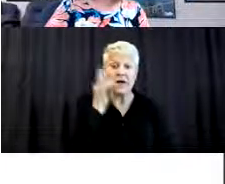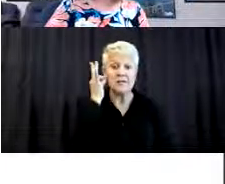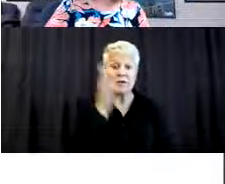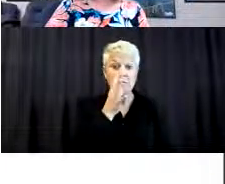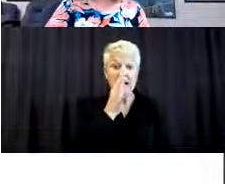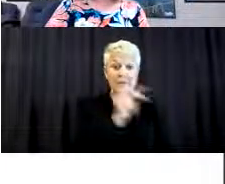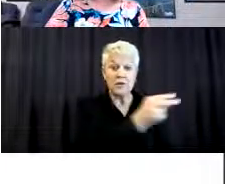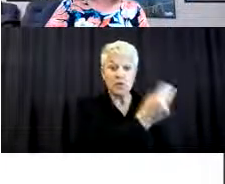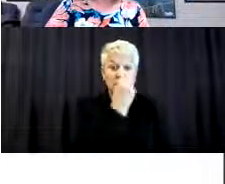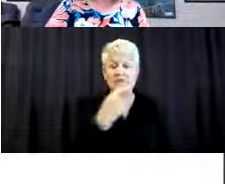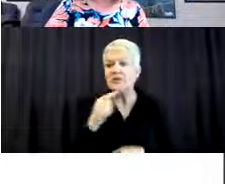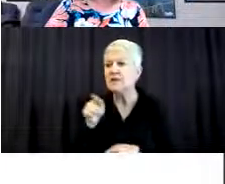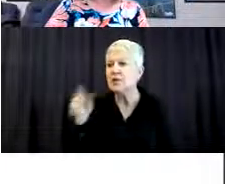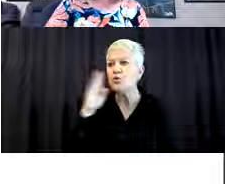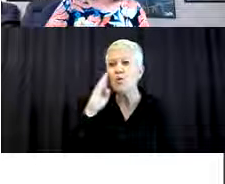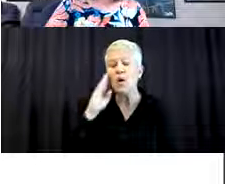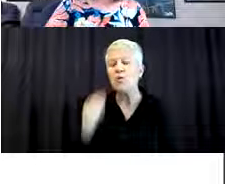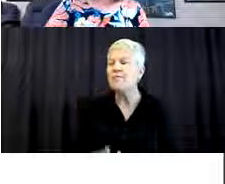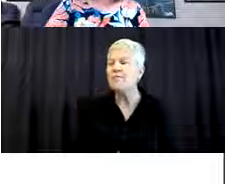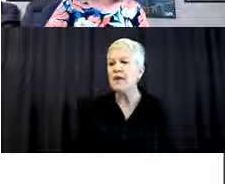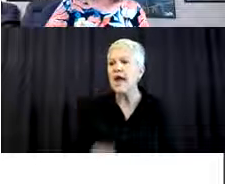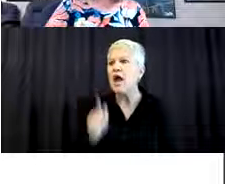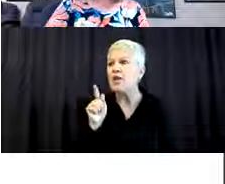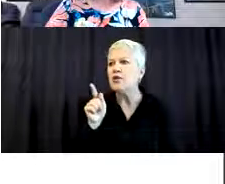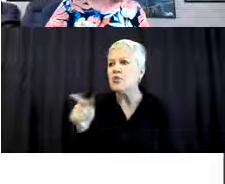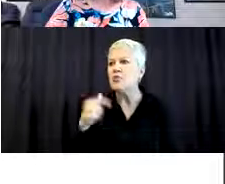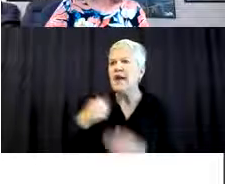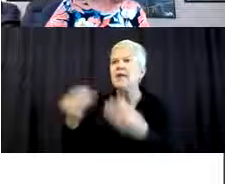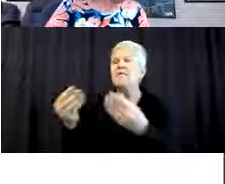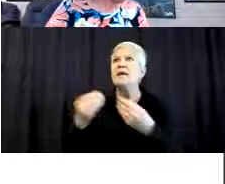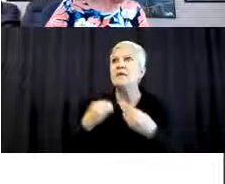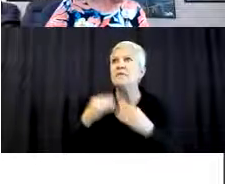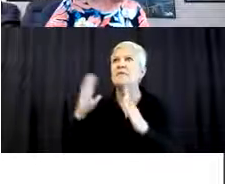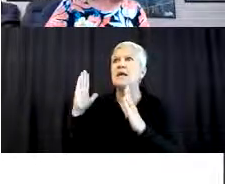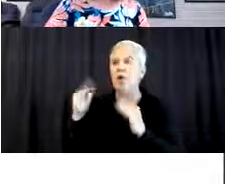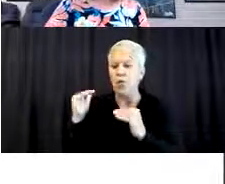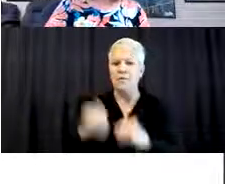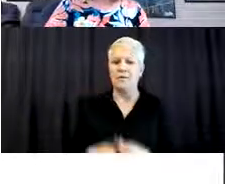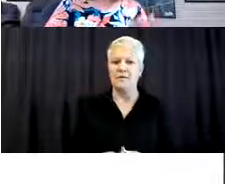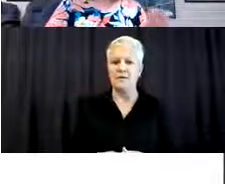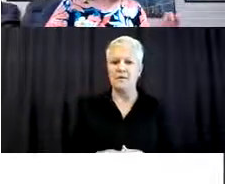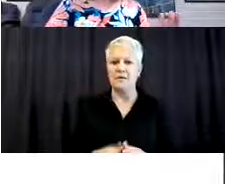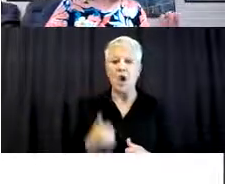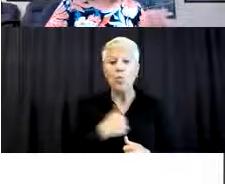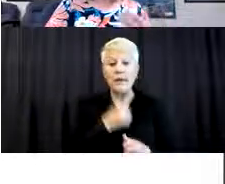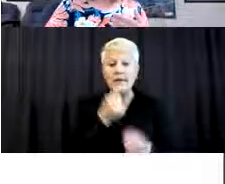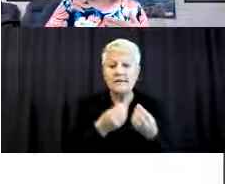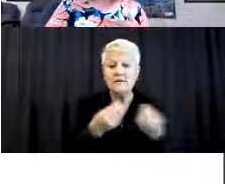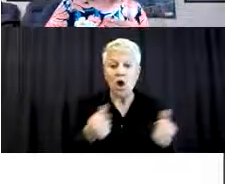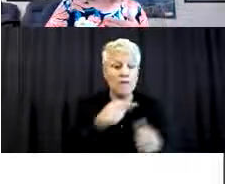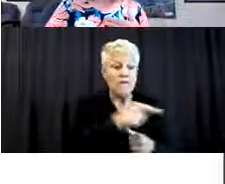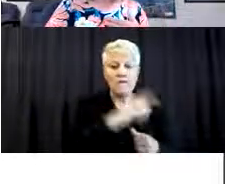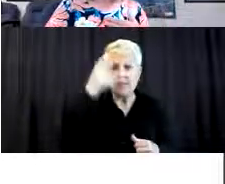me and she said, you know, she said, you have given me hope. We didn't solve all of this little